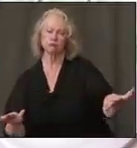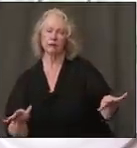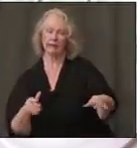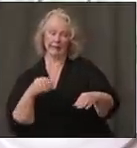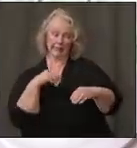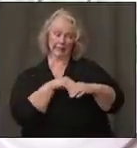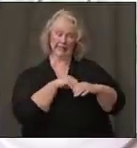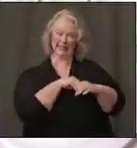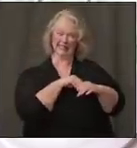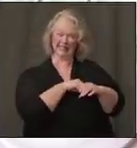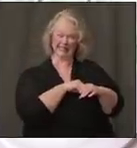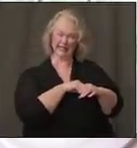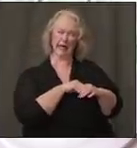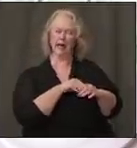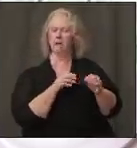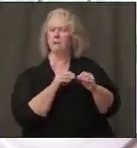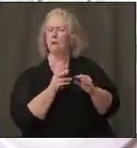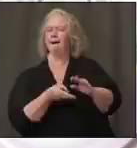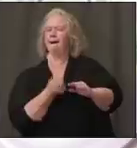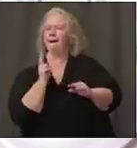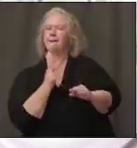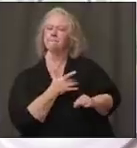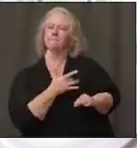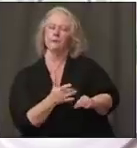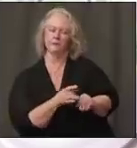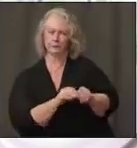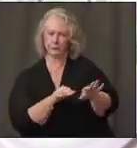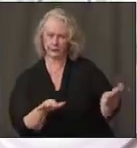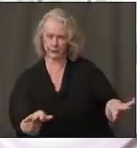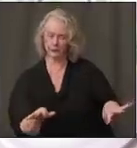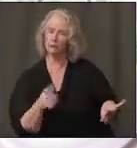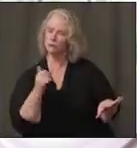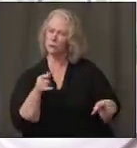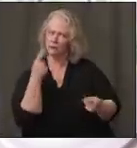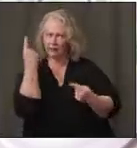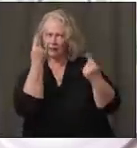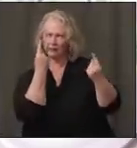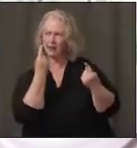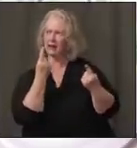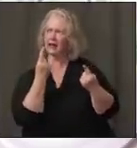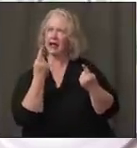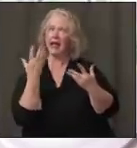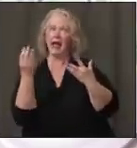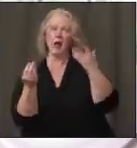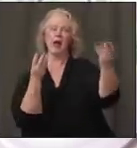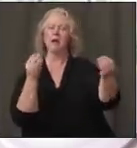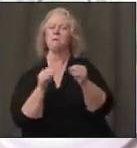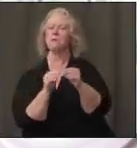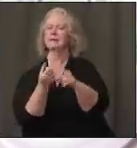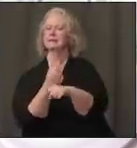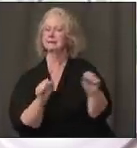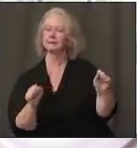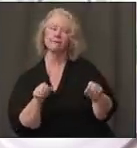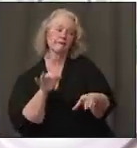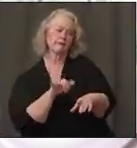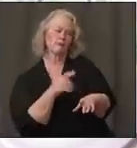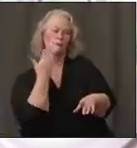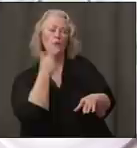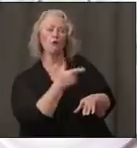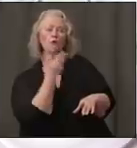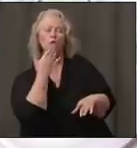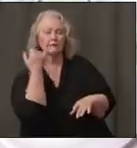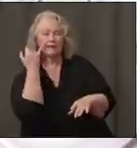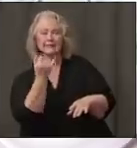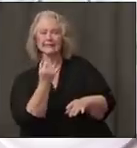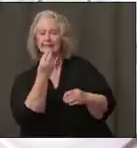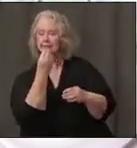look to move things outdoors where we can. And the state's thinking thoughtfully about that, about restaurants and other venues that we can move outside, where